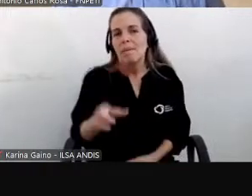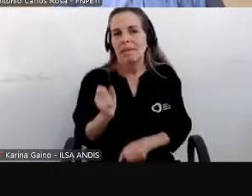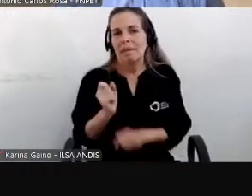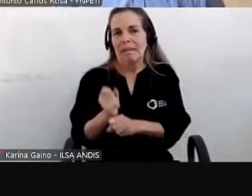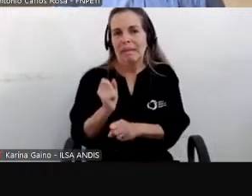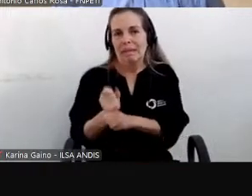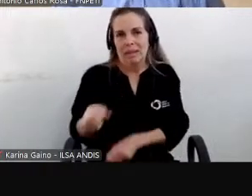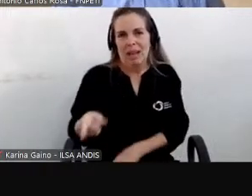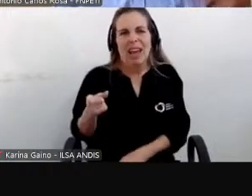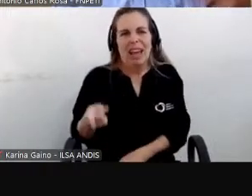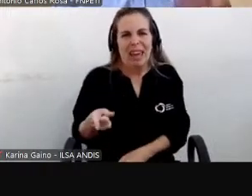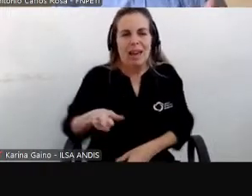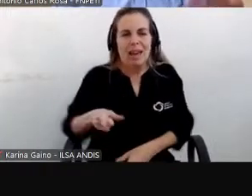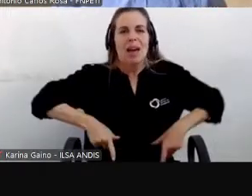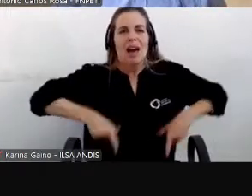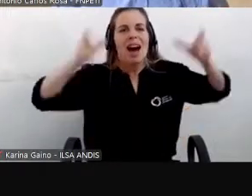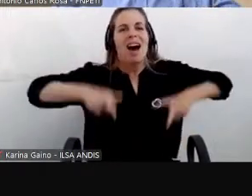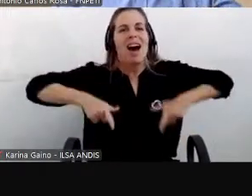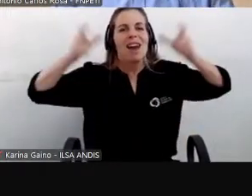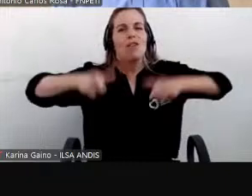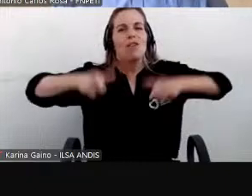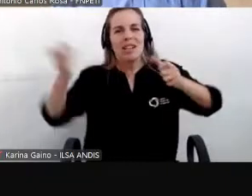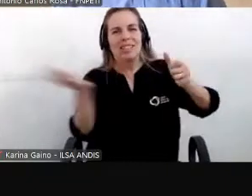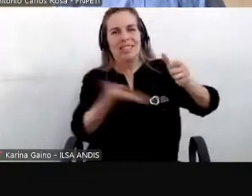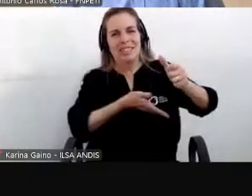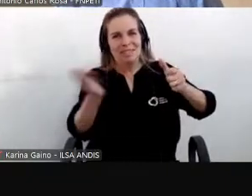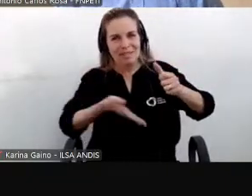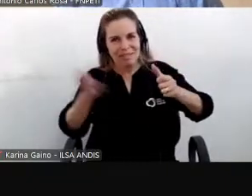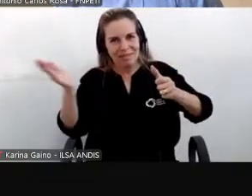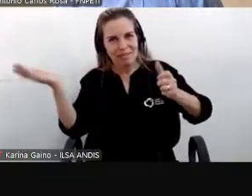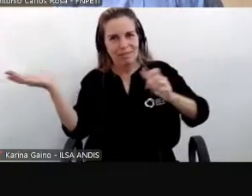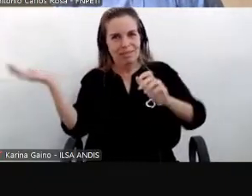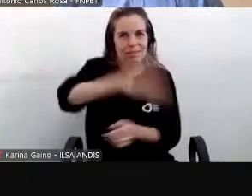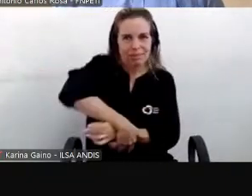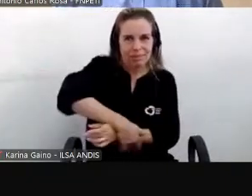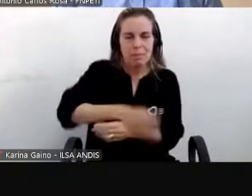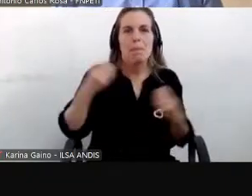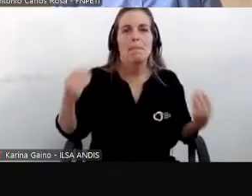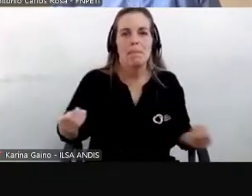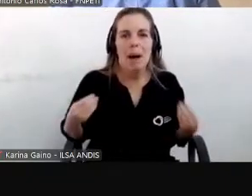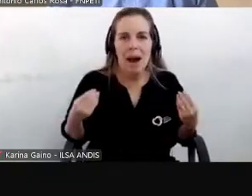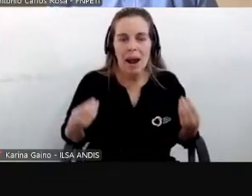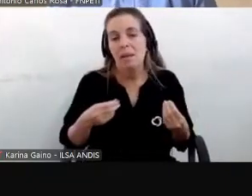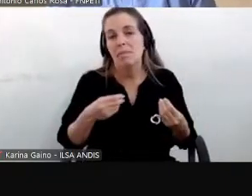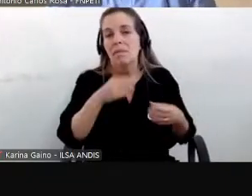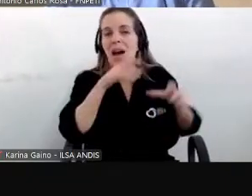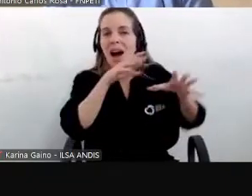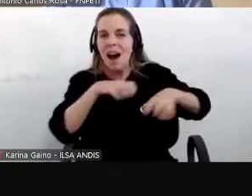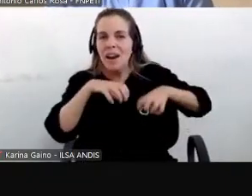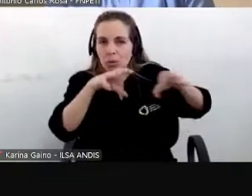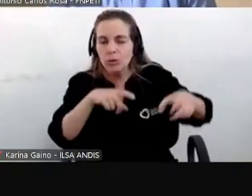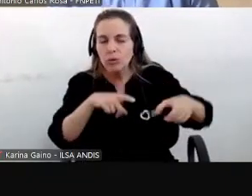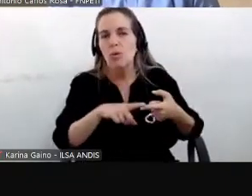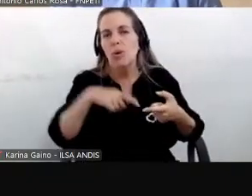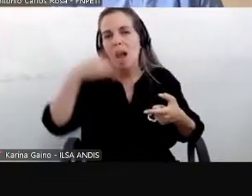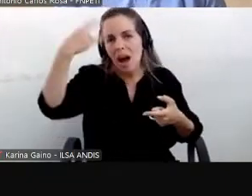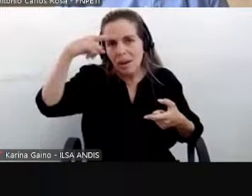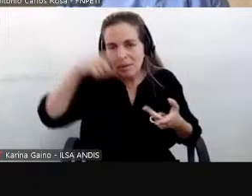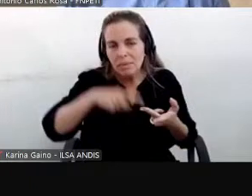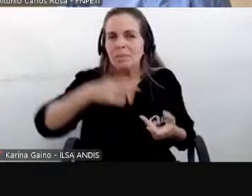commission by the Catholic sector that may report about slavery and the logging of